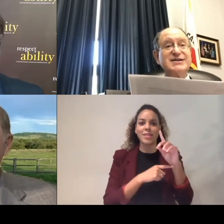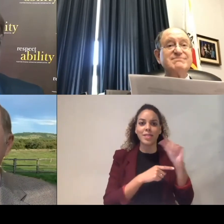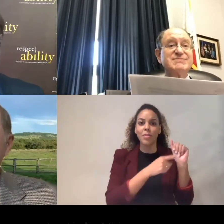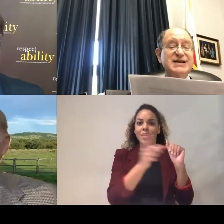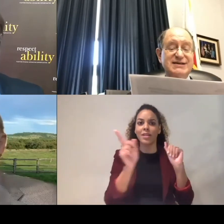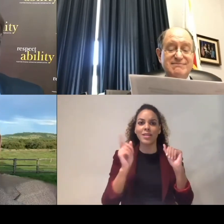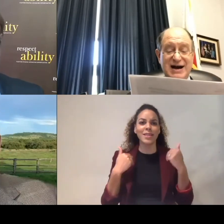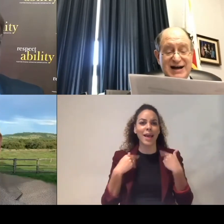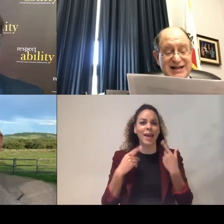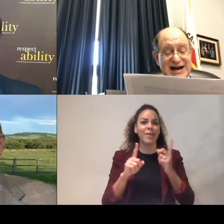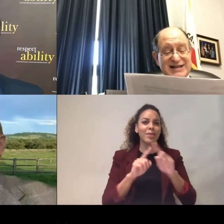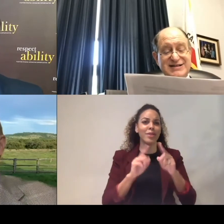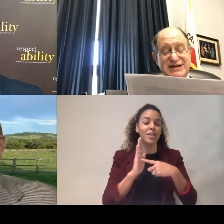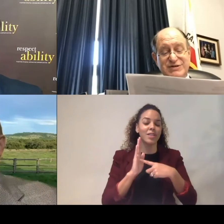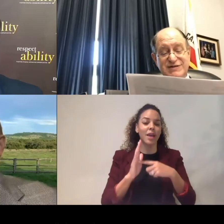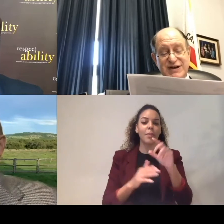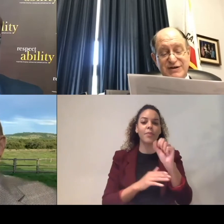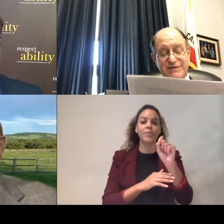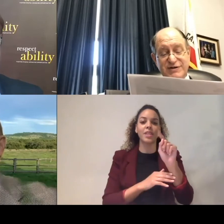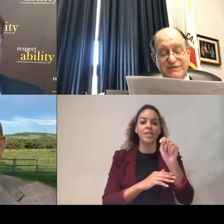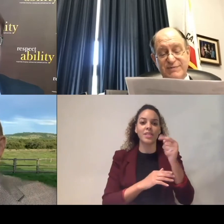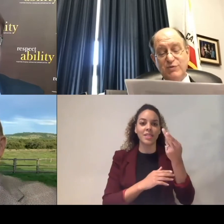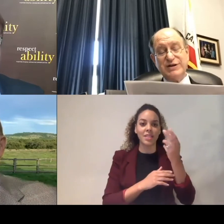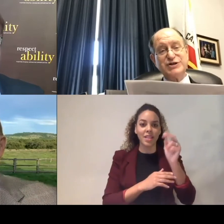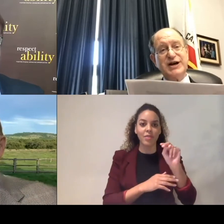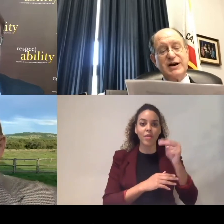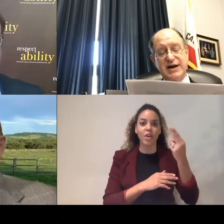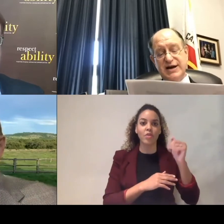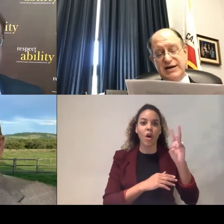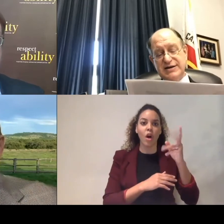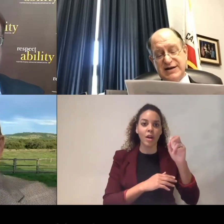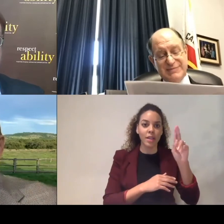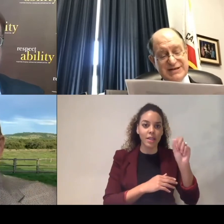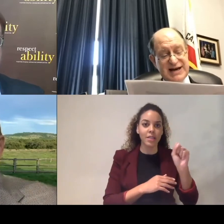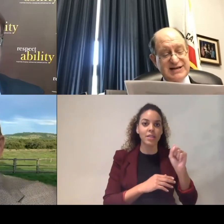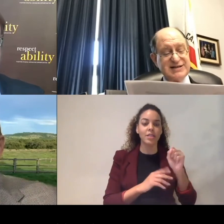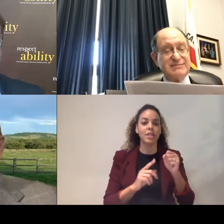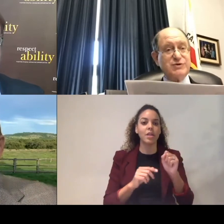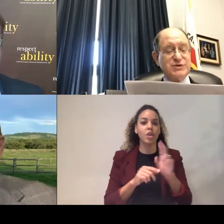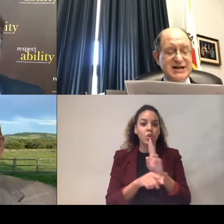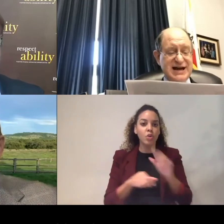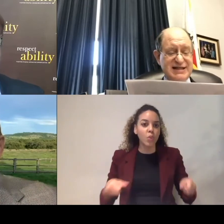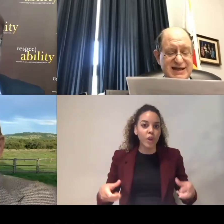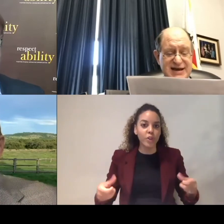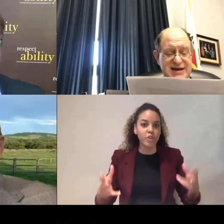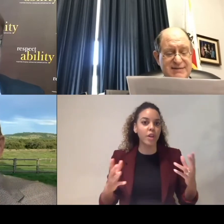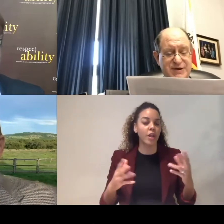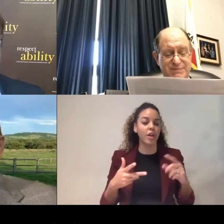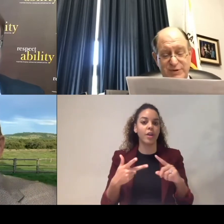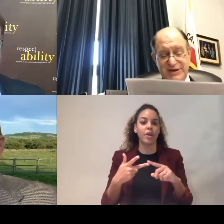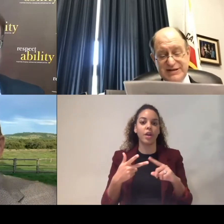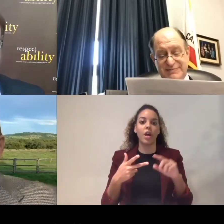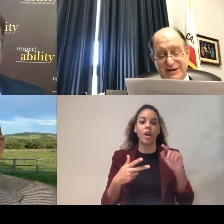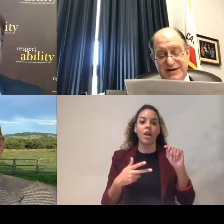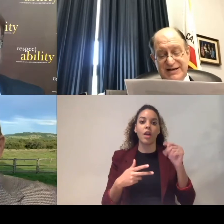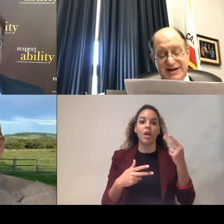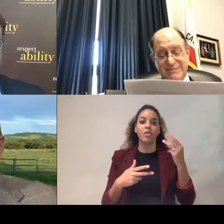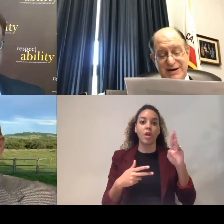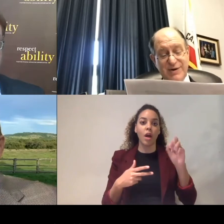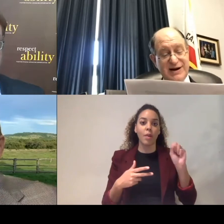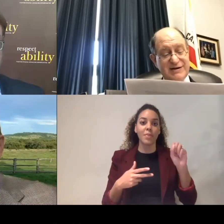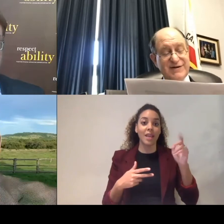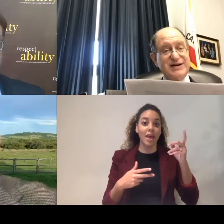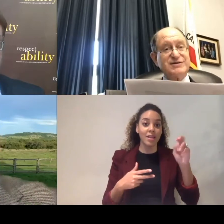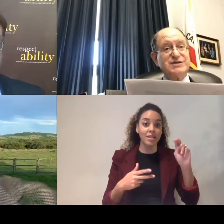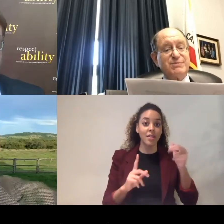Hawking, that unlocked the secrets of the universe from a wheelchair, to Thomas Edison, who was deaf. People with disabilities can be